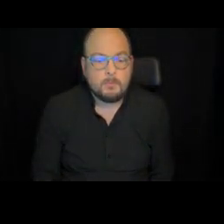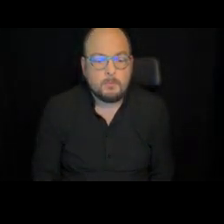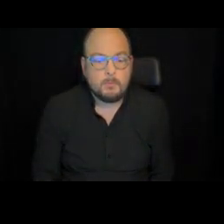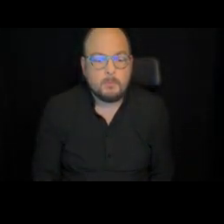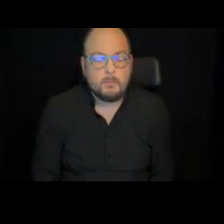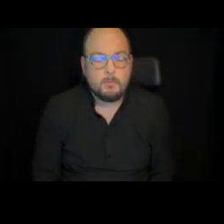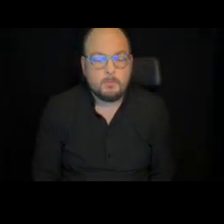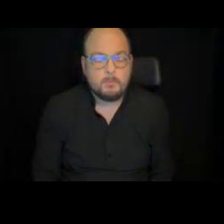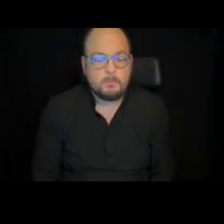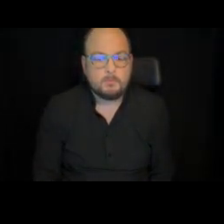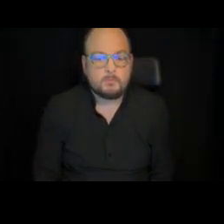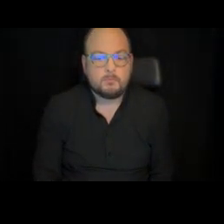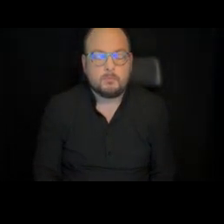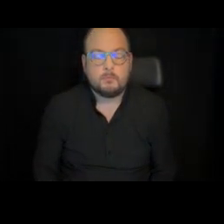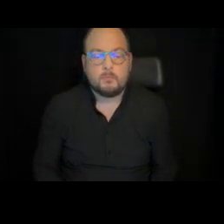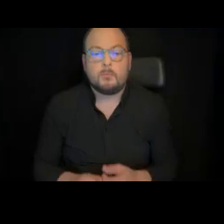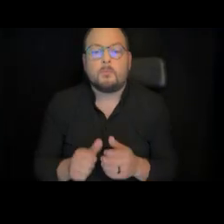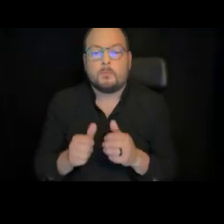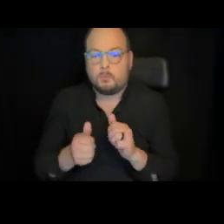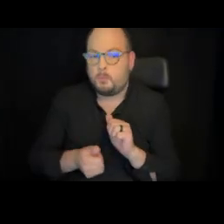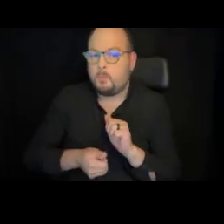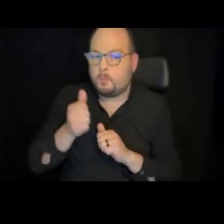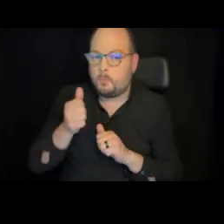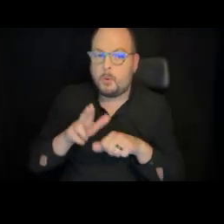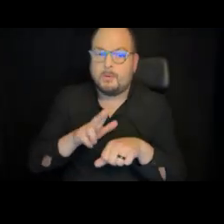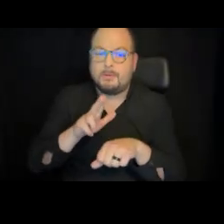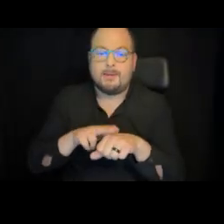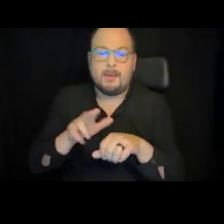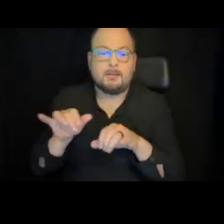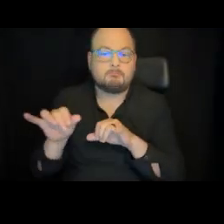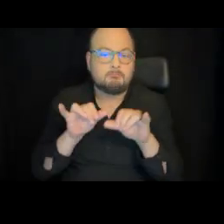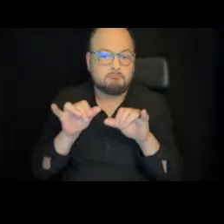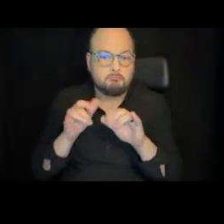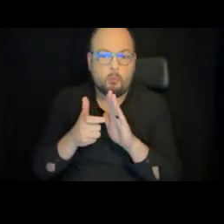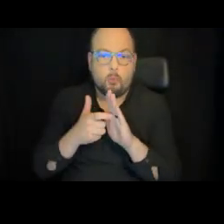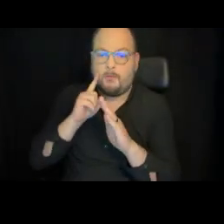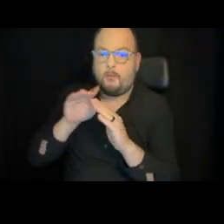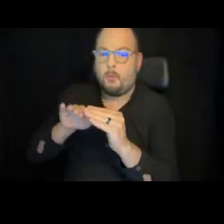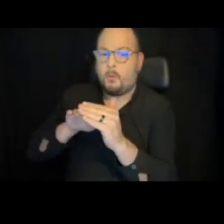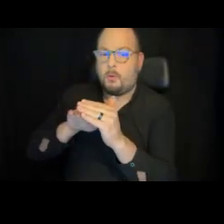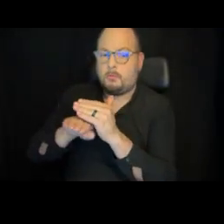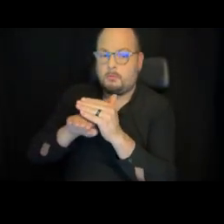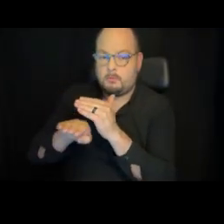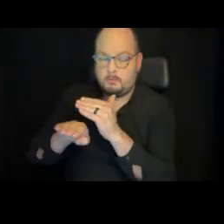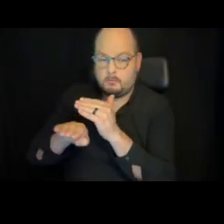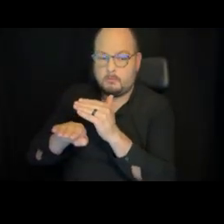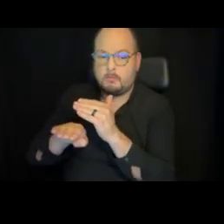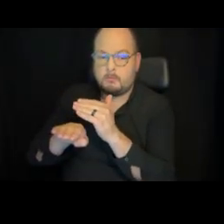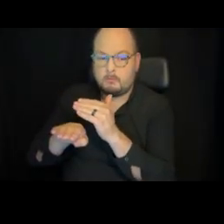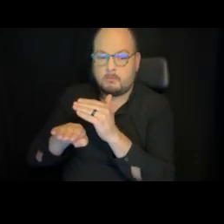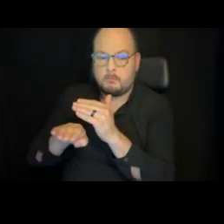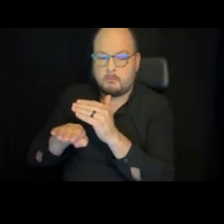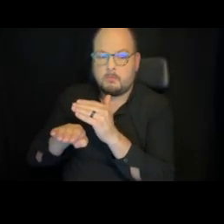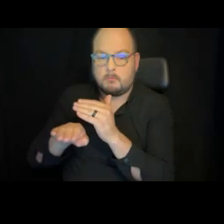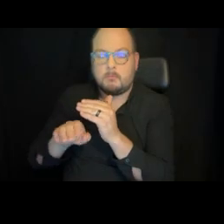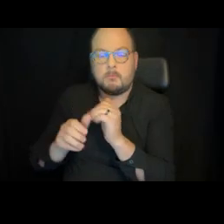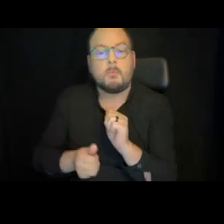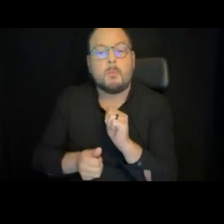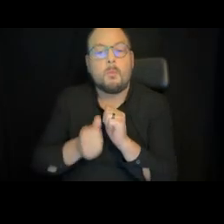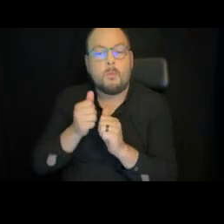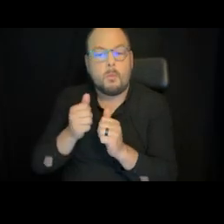According to most national standards of accessibility, a majority of U-shaped